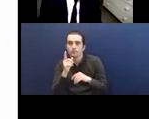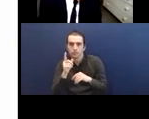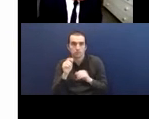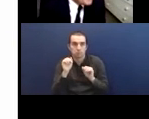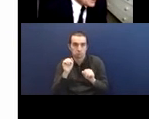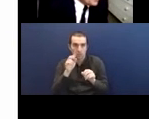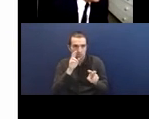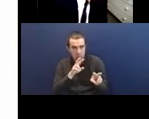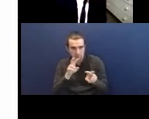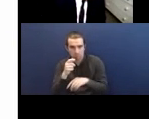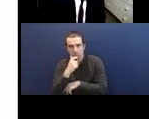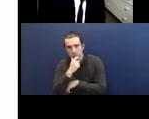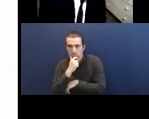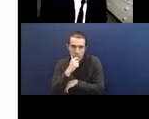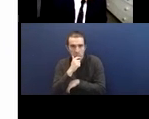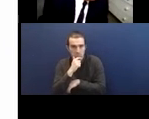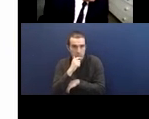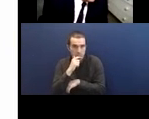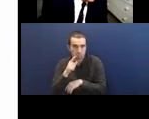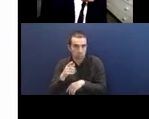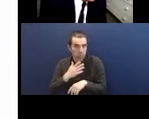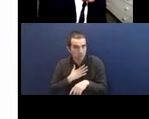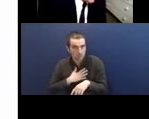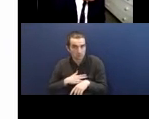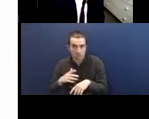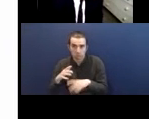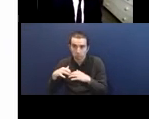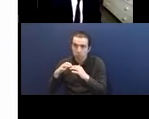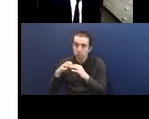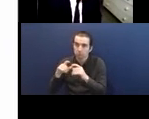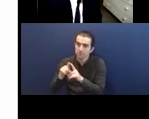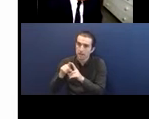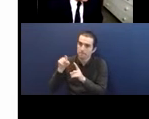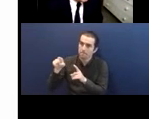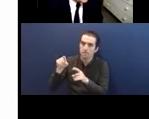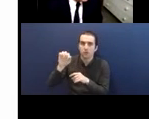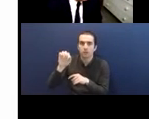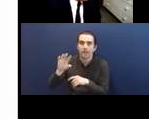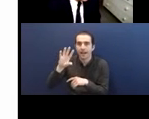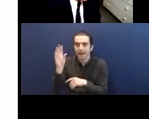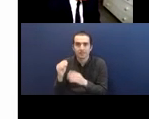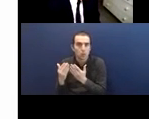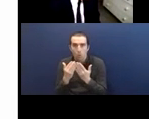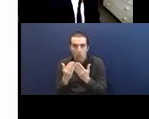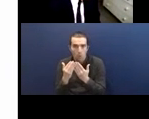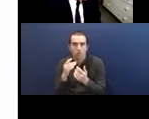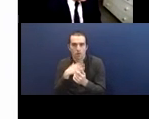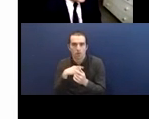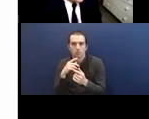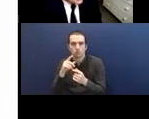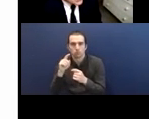parents and DPOs. And I mentioned before that I think it's parents who've been at the core of any move towards inclusive